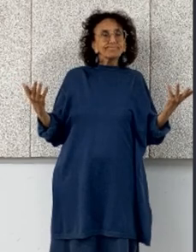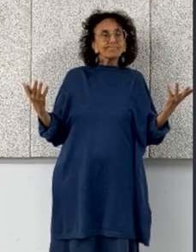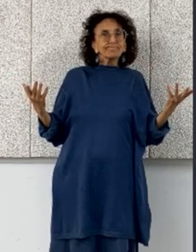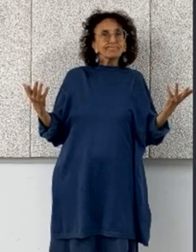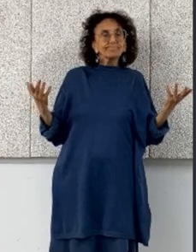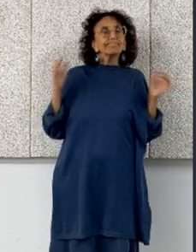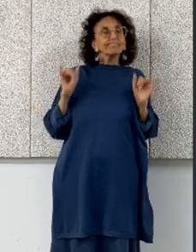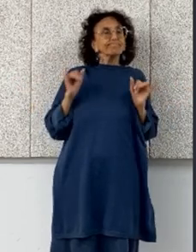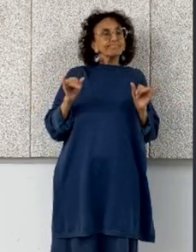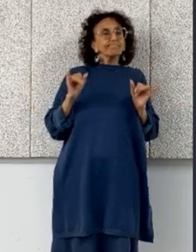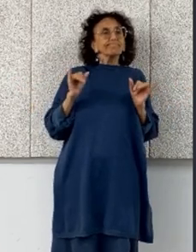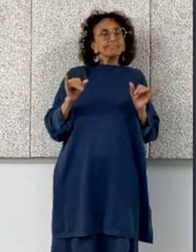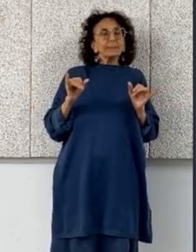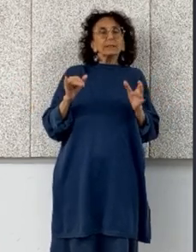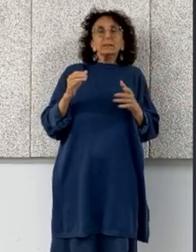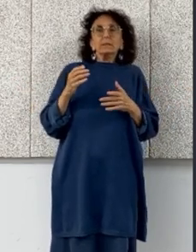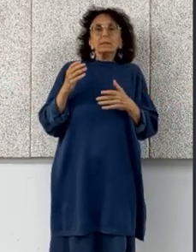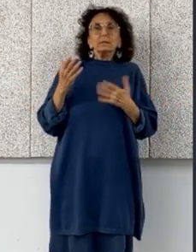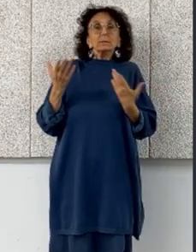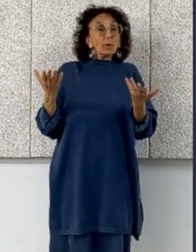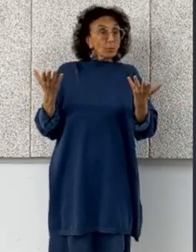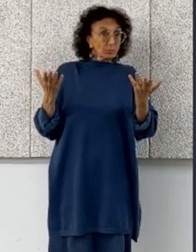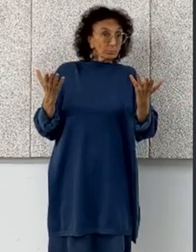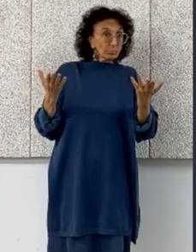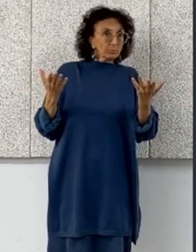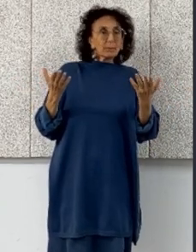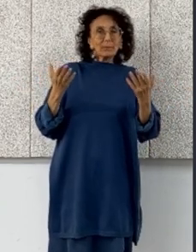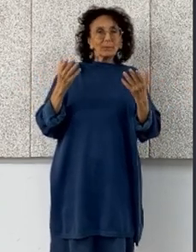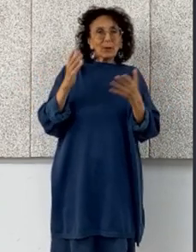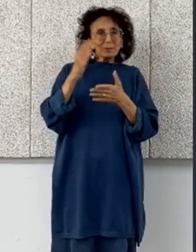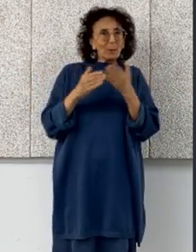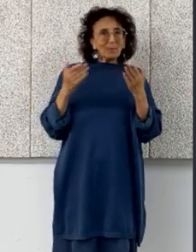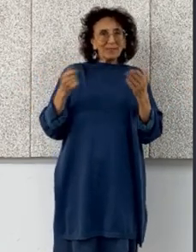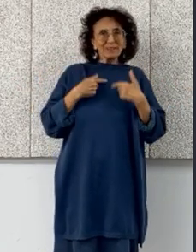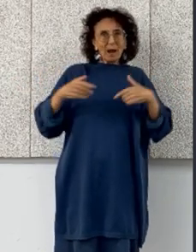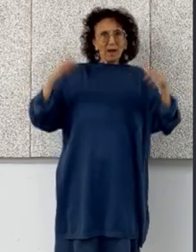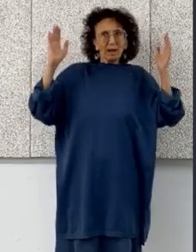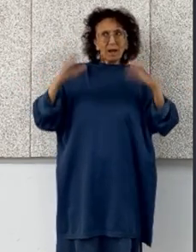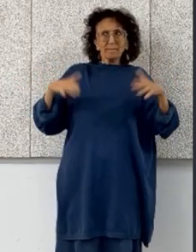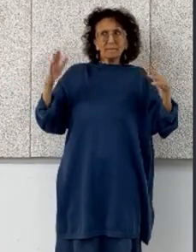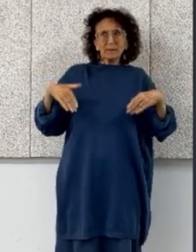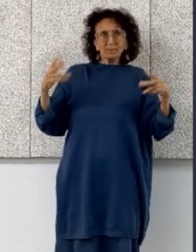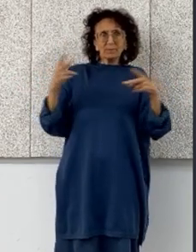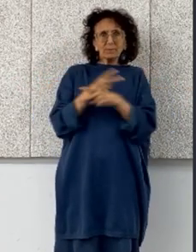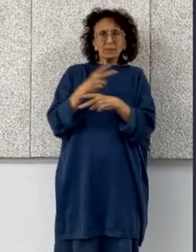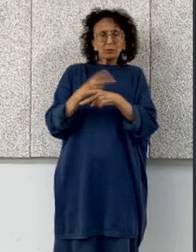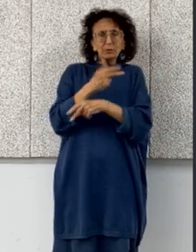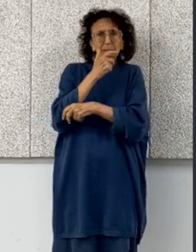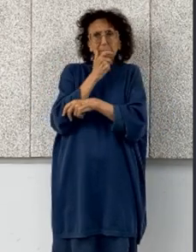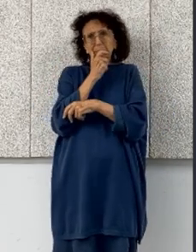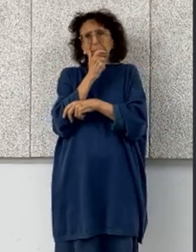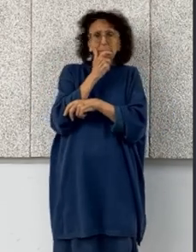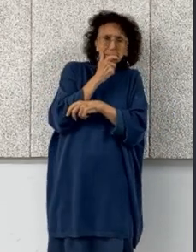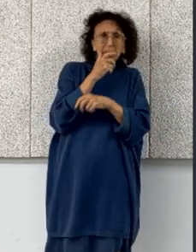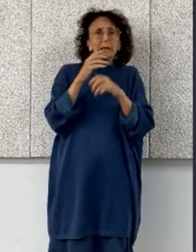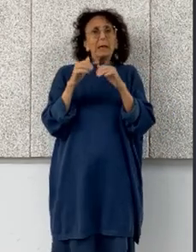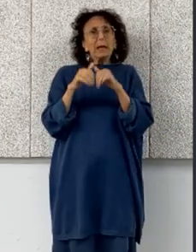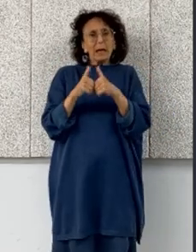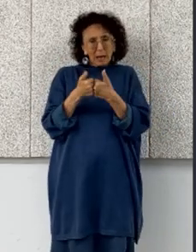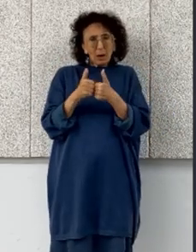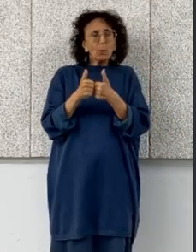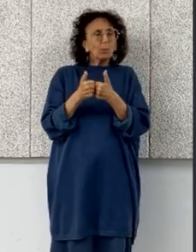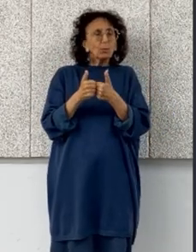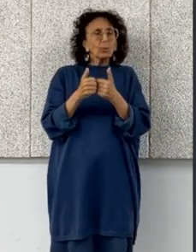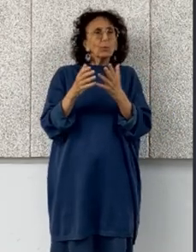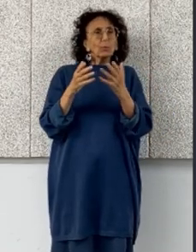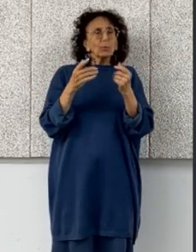there's some real tricks and things that I haven't figured out about how to address the issues that